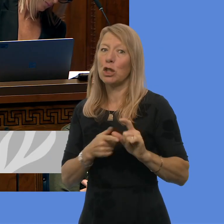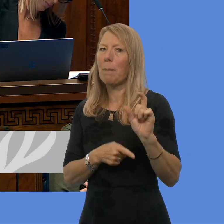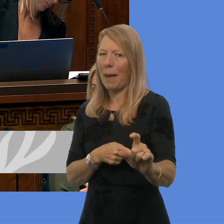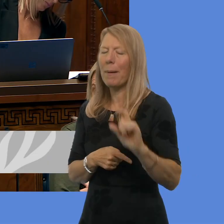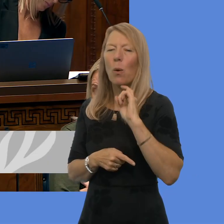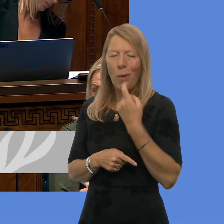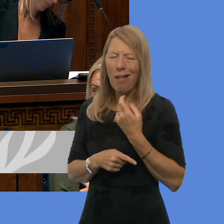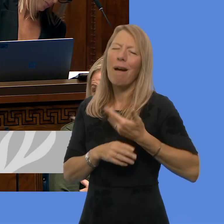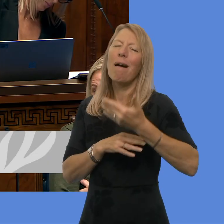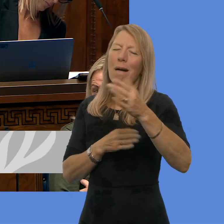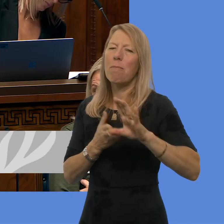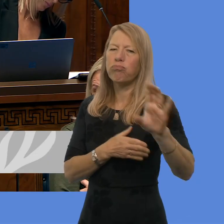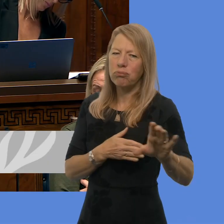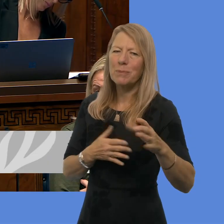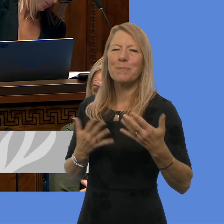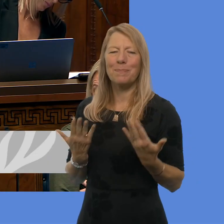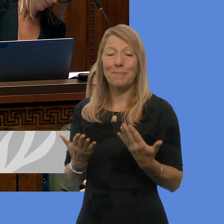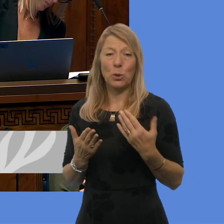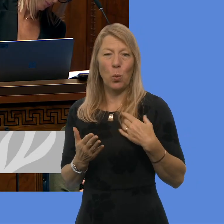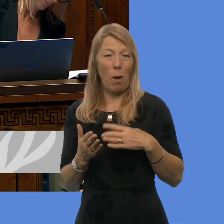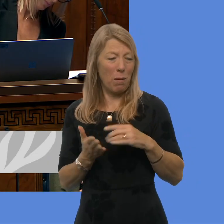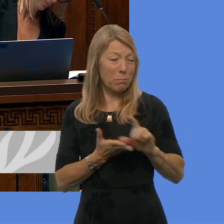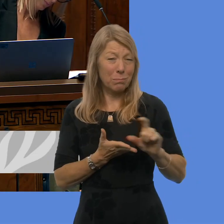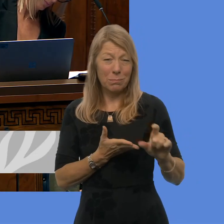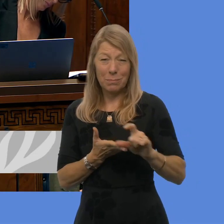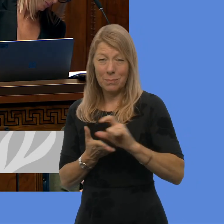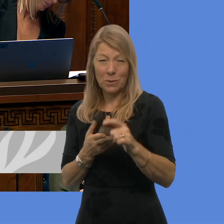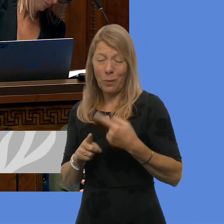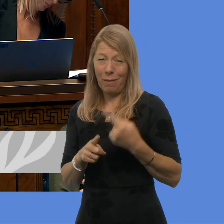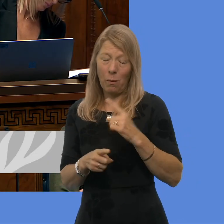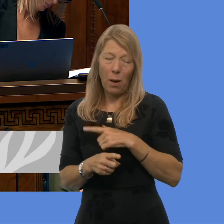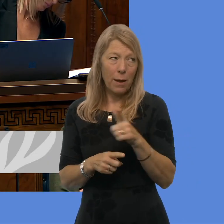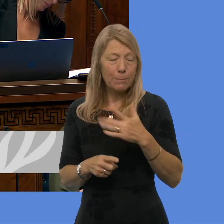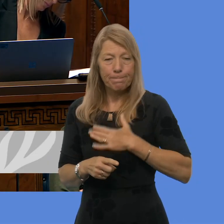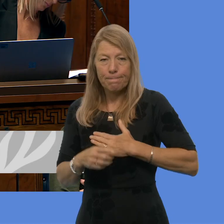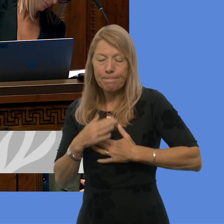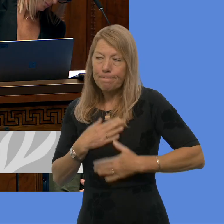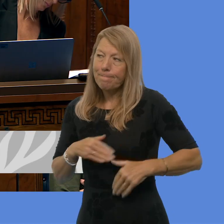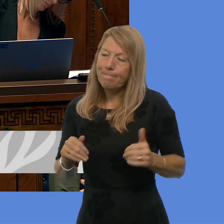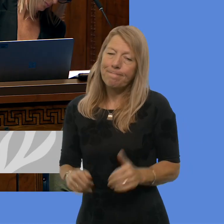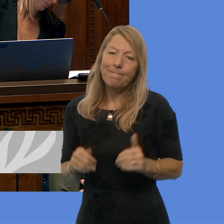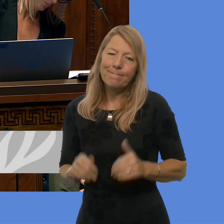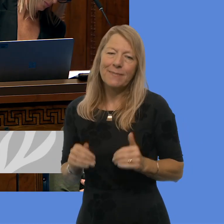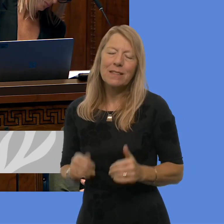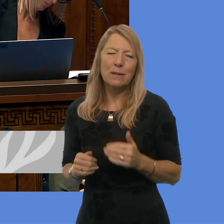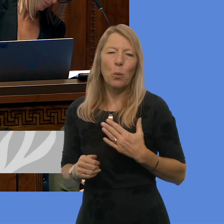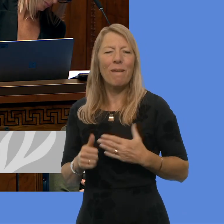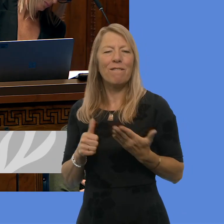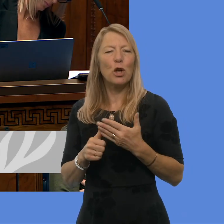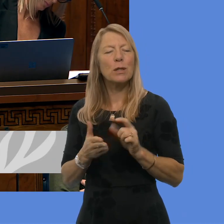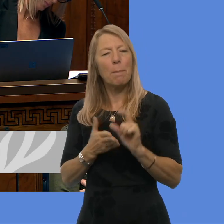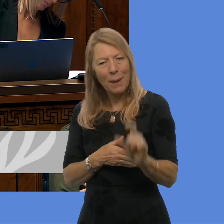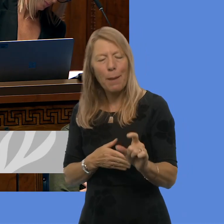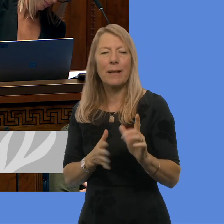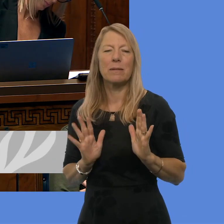get that to people, victims and survivors, as quickly as possible, because they've been waiting for far too long to get to this juncture. So we're determined to get that payment made as